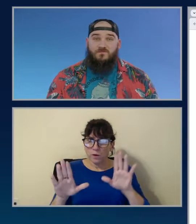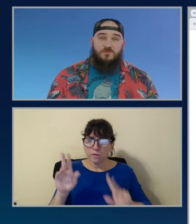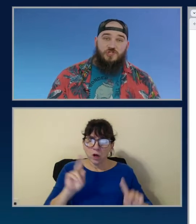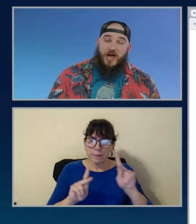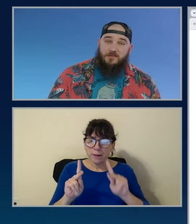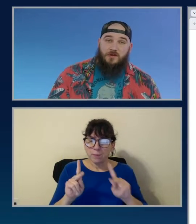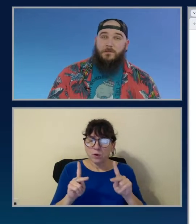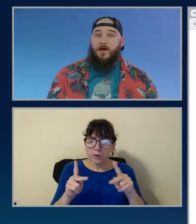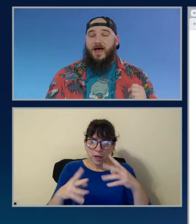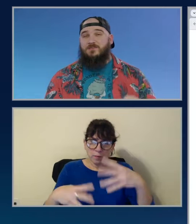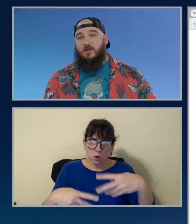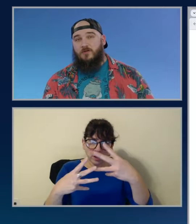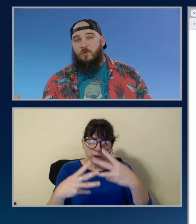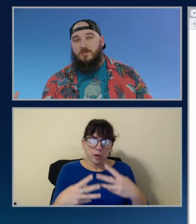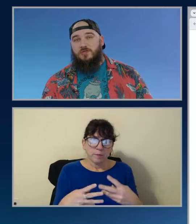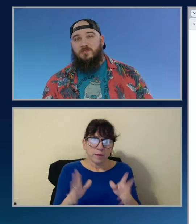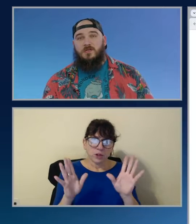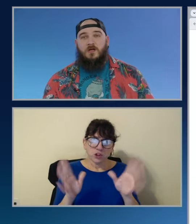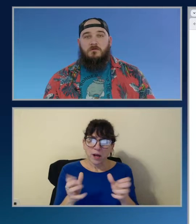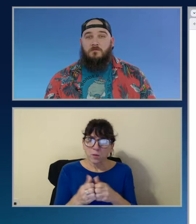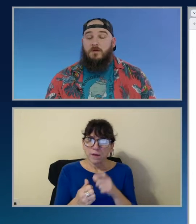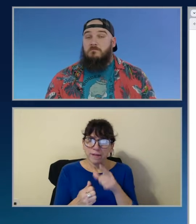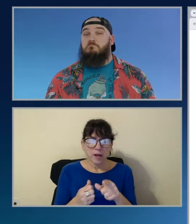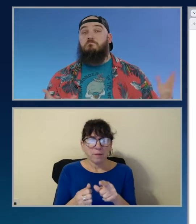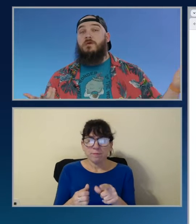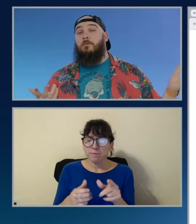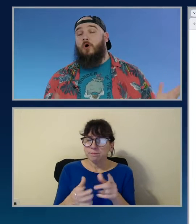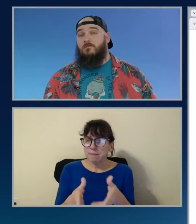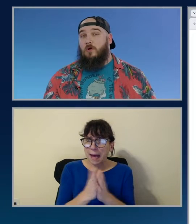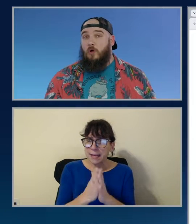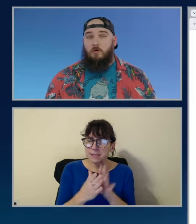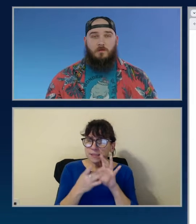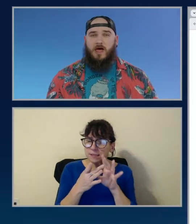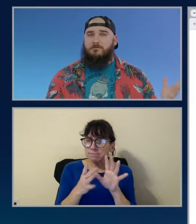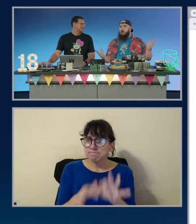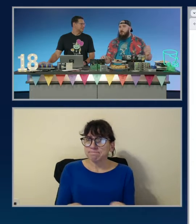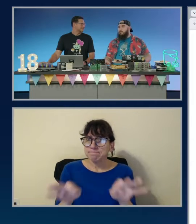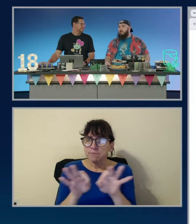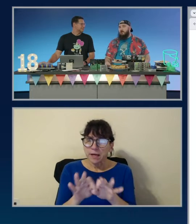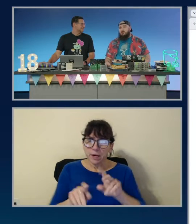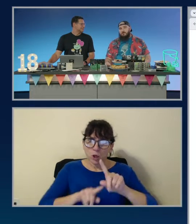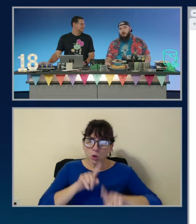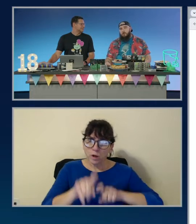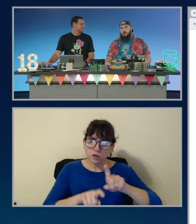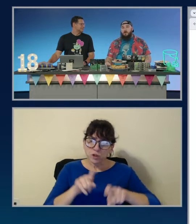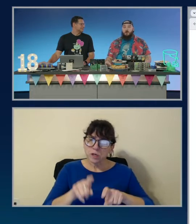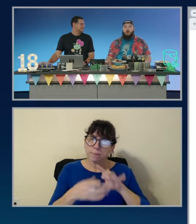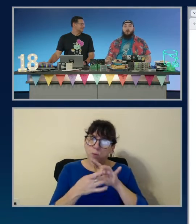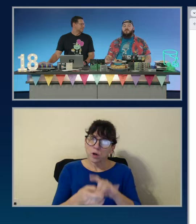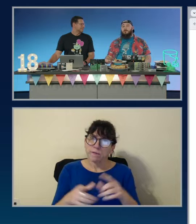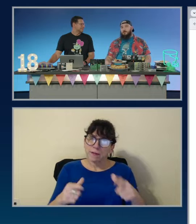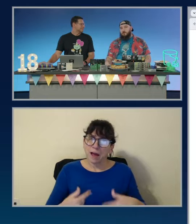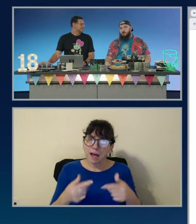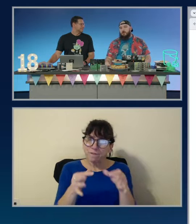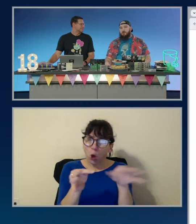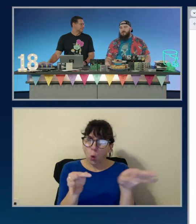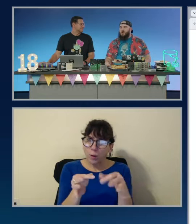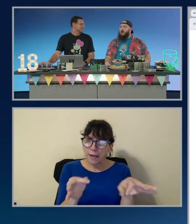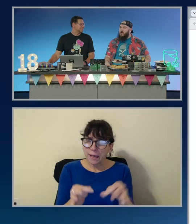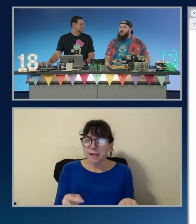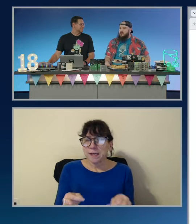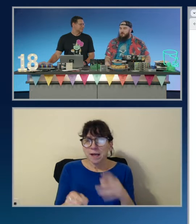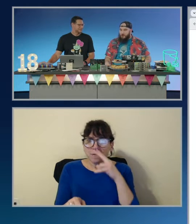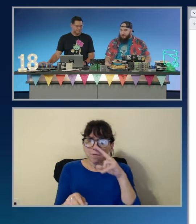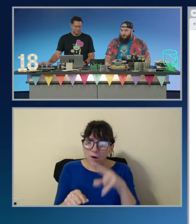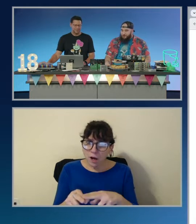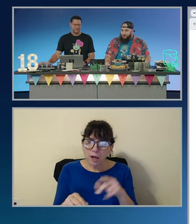there, chat to them, ask relevant questions, be part of the live coding, be part of the fun, and learn something yourself, because we're